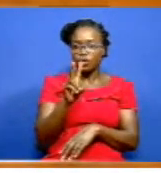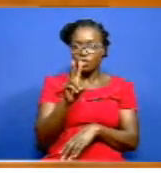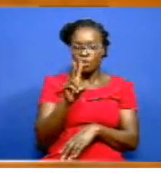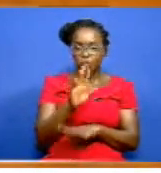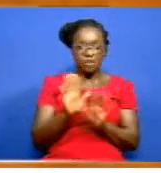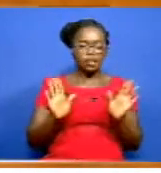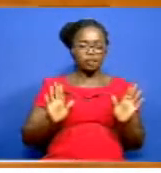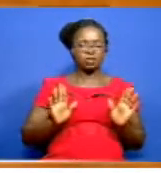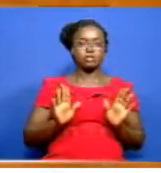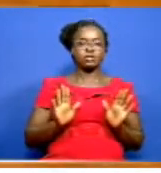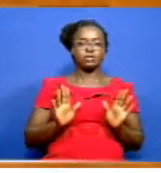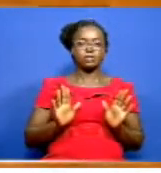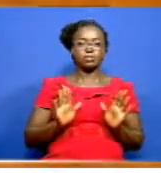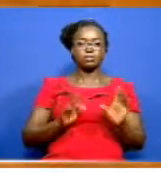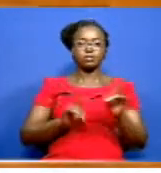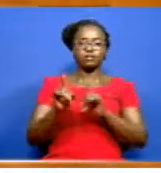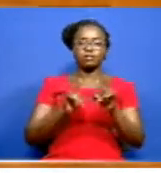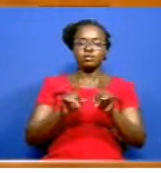passengers.